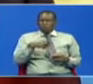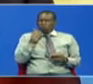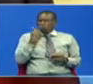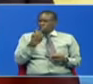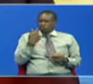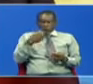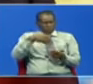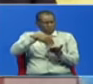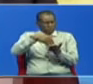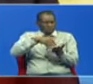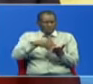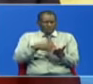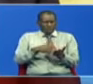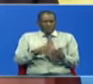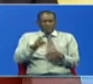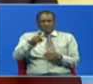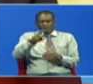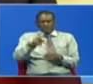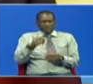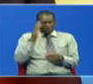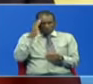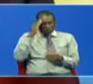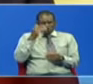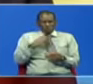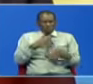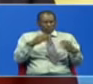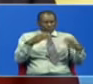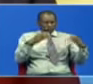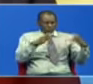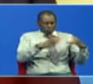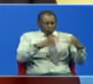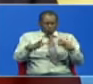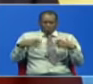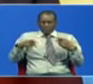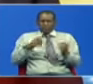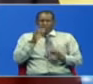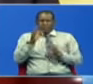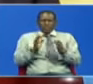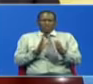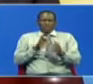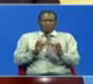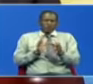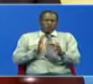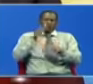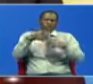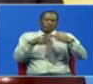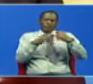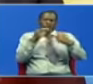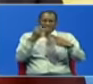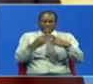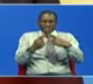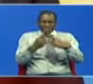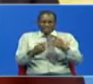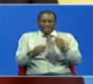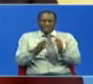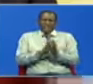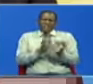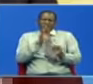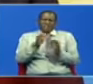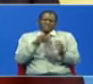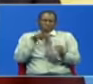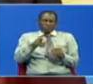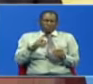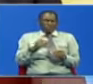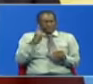vulnerable to the virus. You know that there are categories of people. If you are beyond 60, and your immune systems are